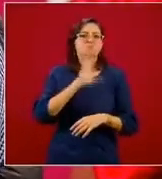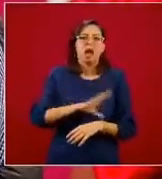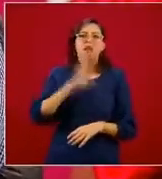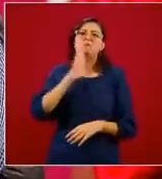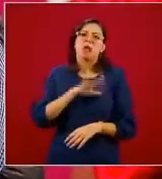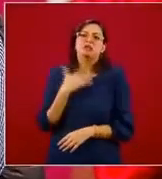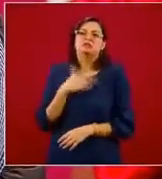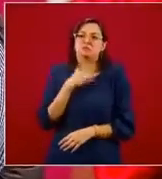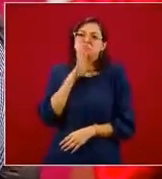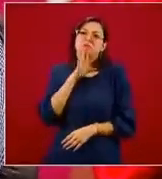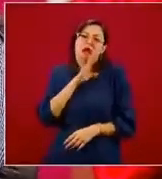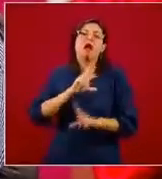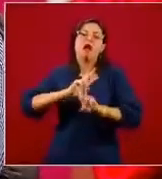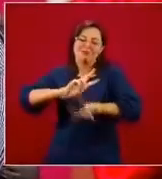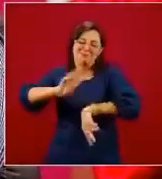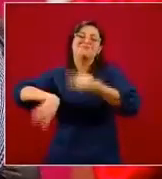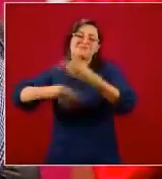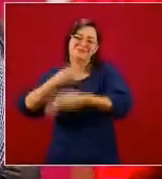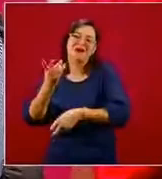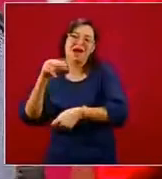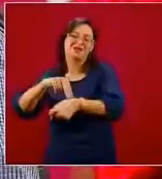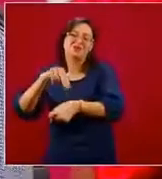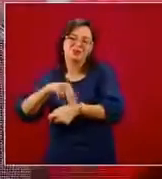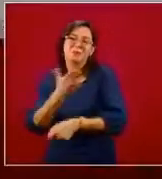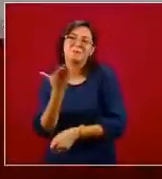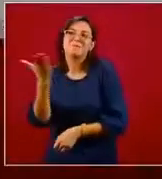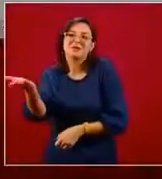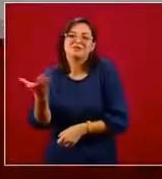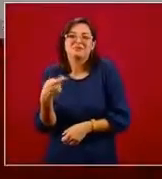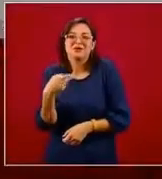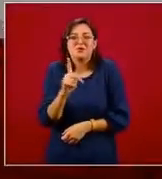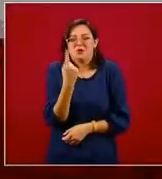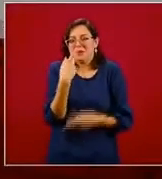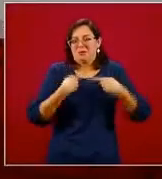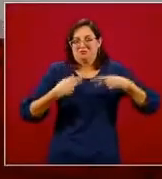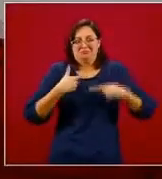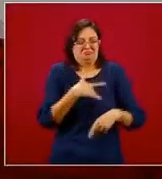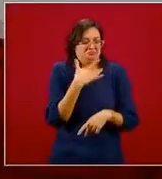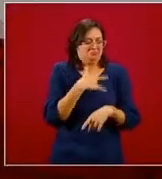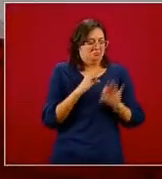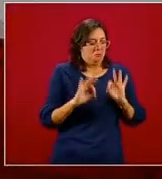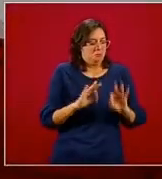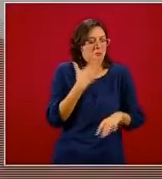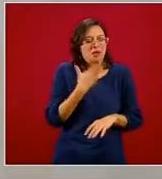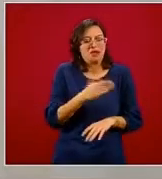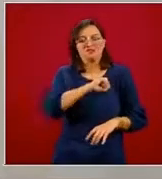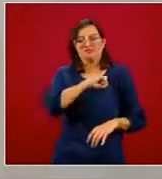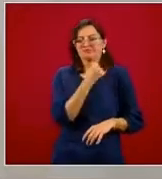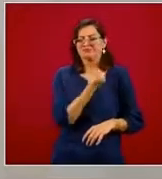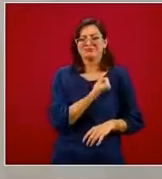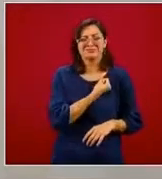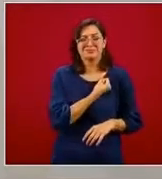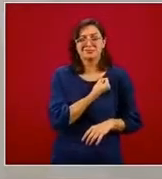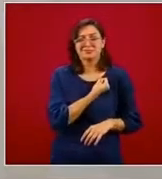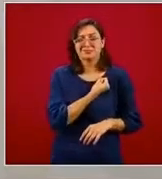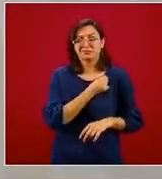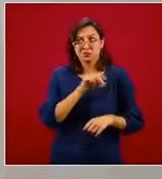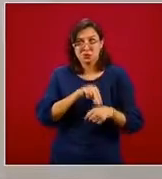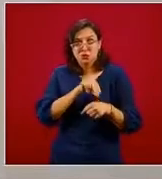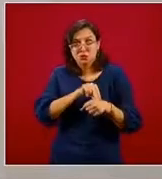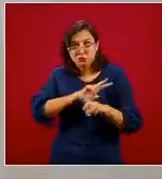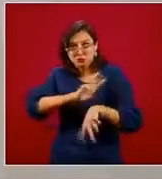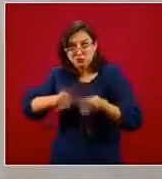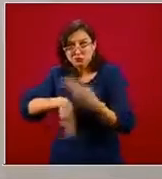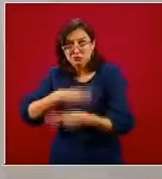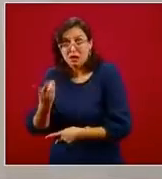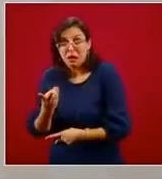fever, and then these symptoms start to be exhibited more strongly, and that's why they seek medical attention.